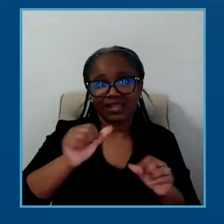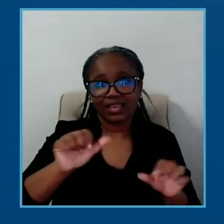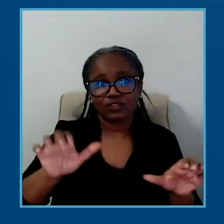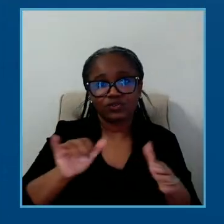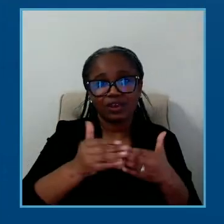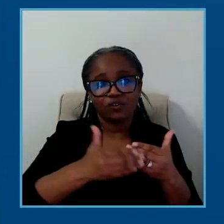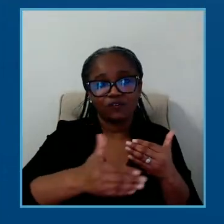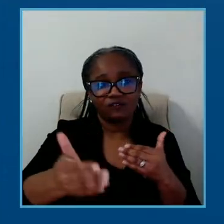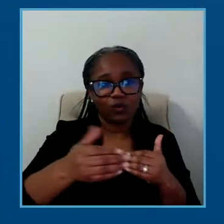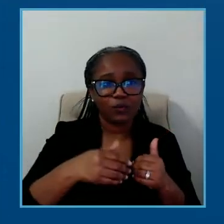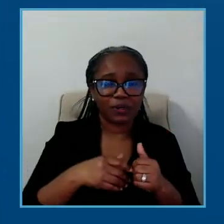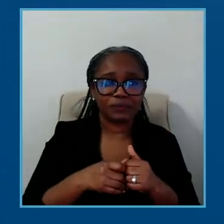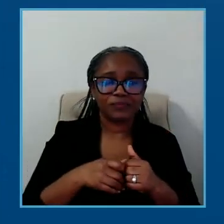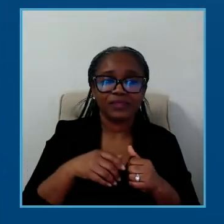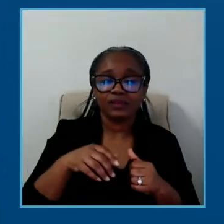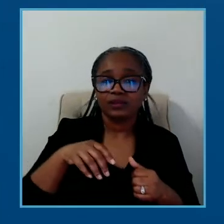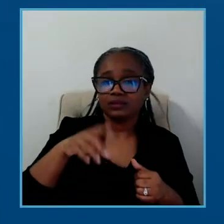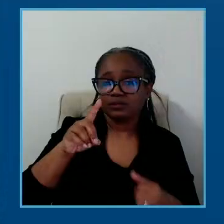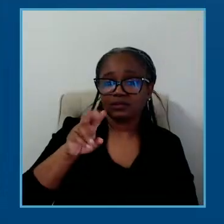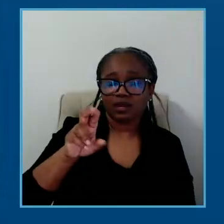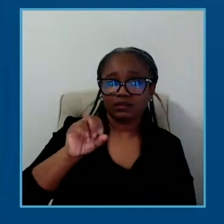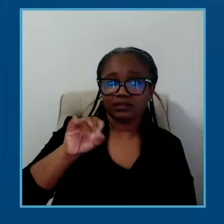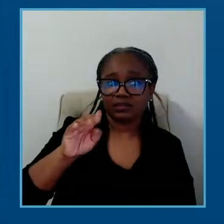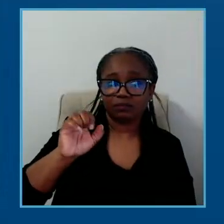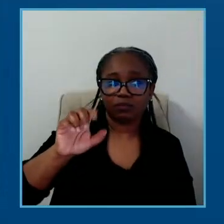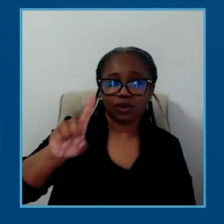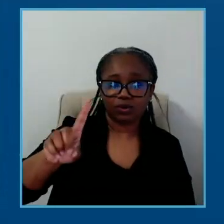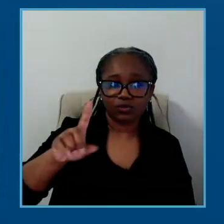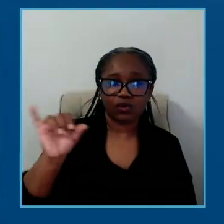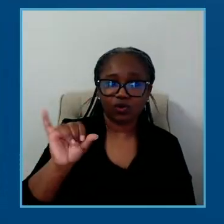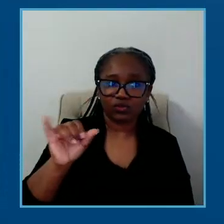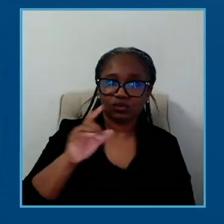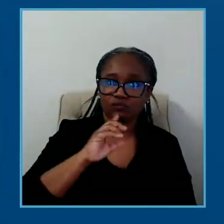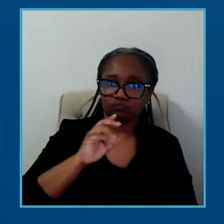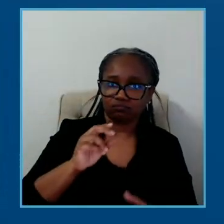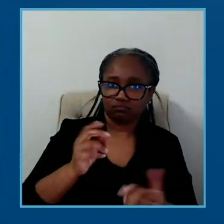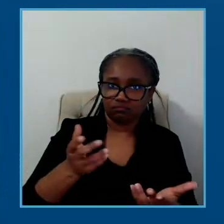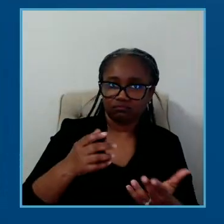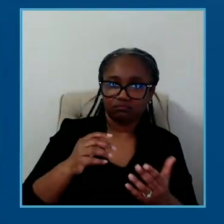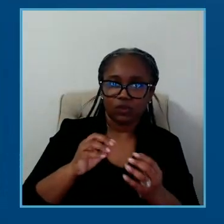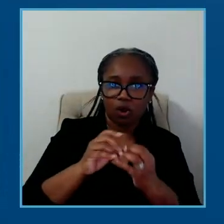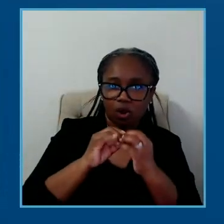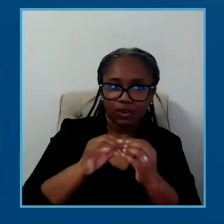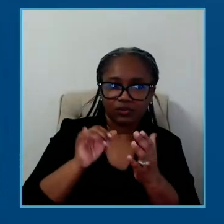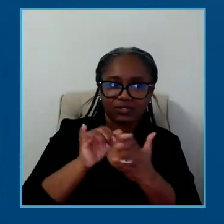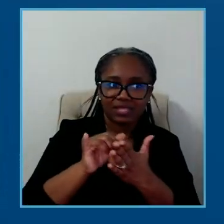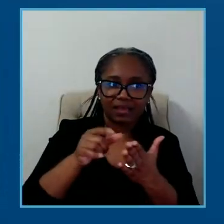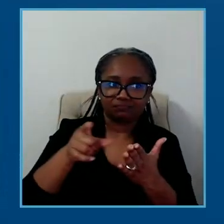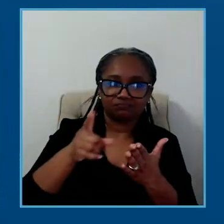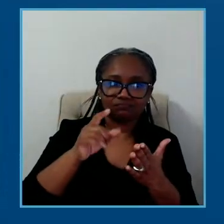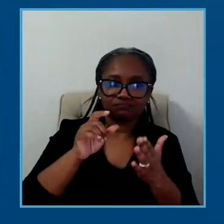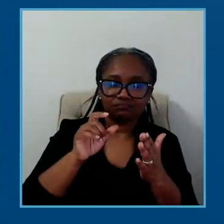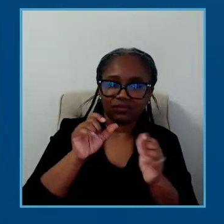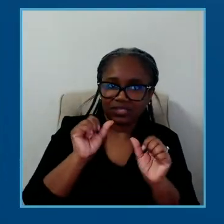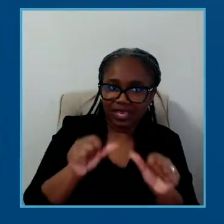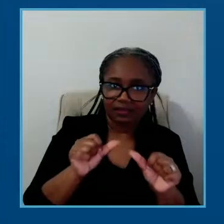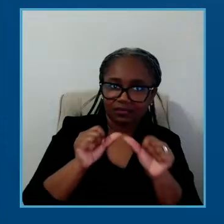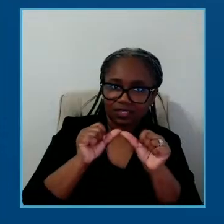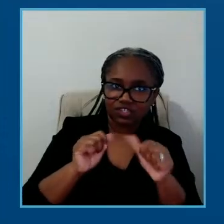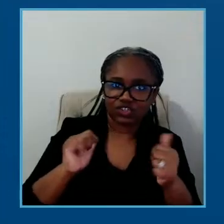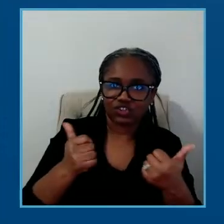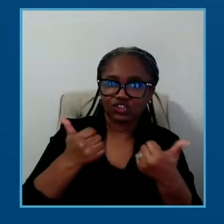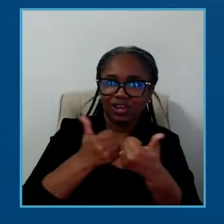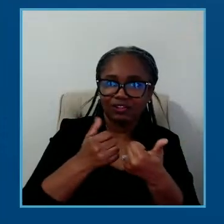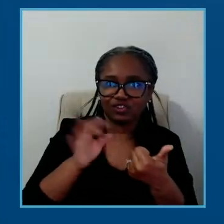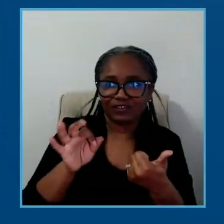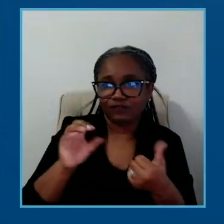argument that it is still appropriate to raise this challenge, even though no one made a point of order or an objection at the time the rules of procedure were